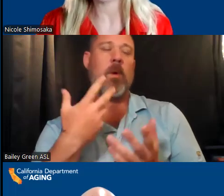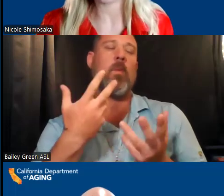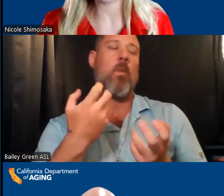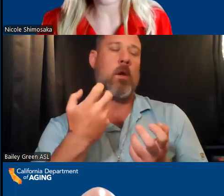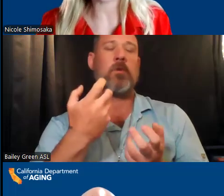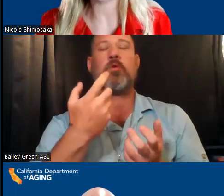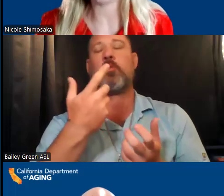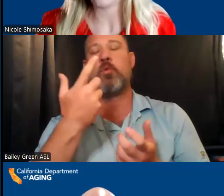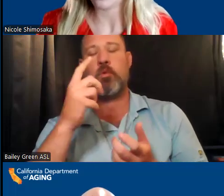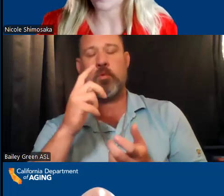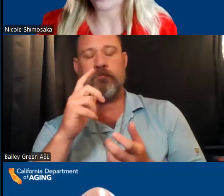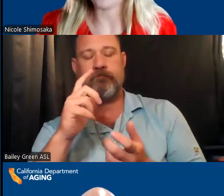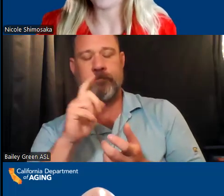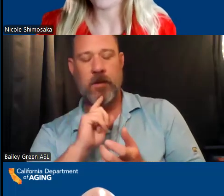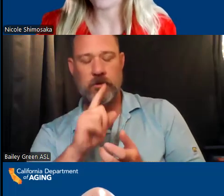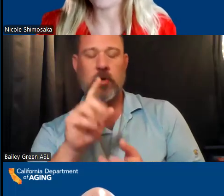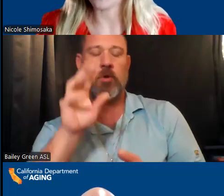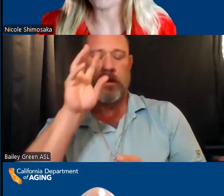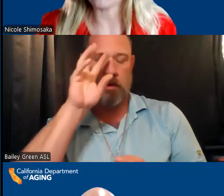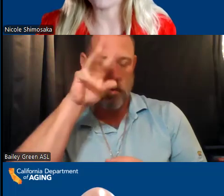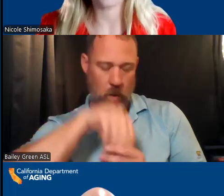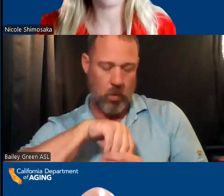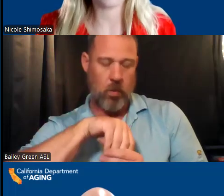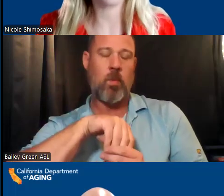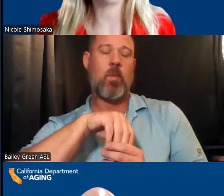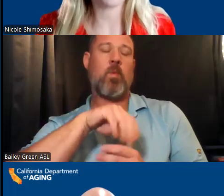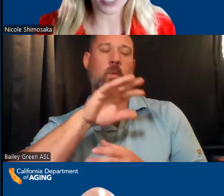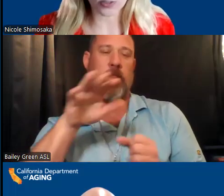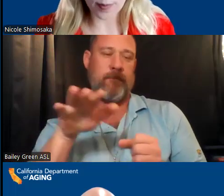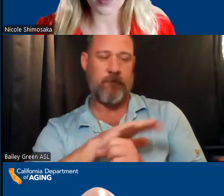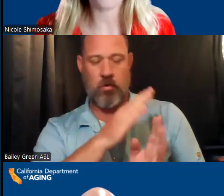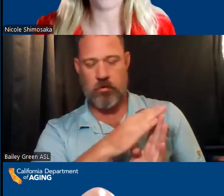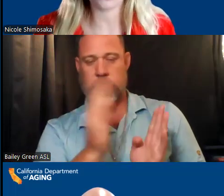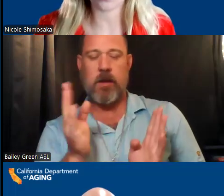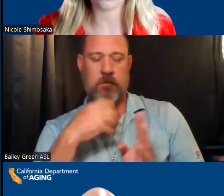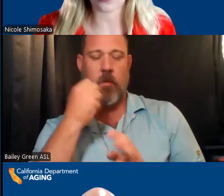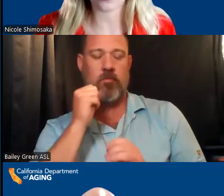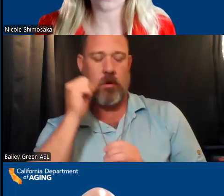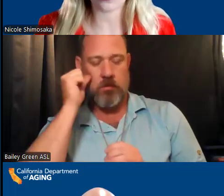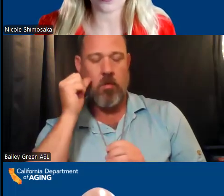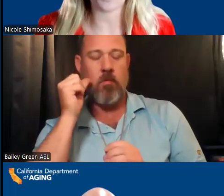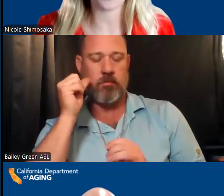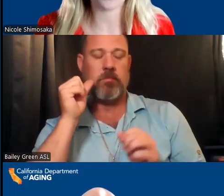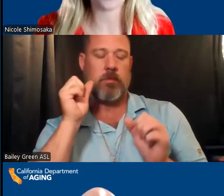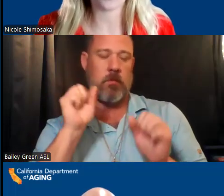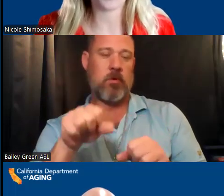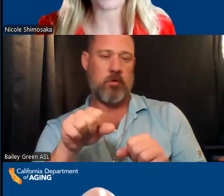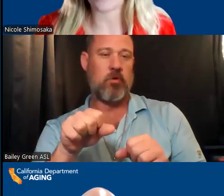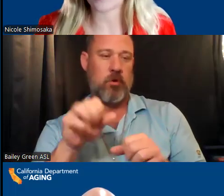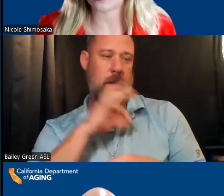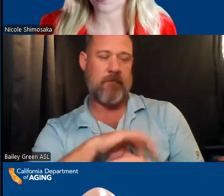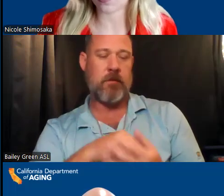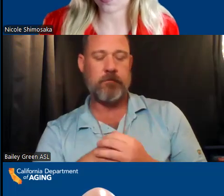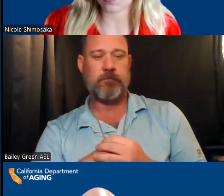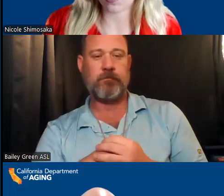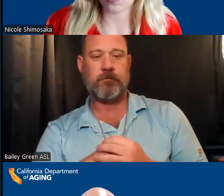sure that we captured the full spectrum of older adults that could benefit from